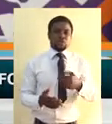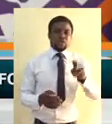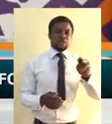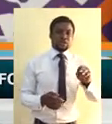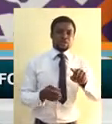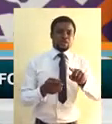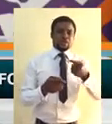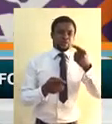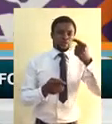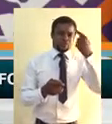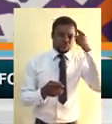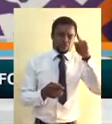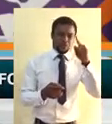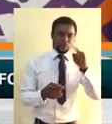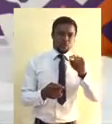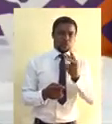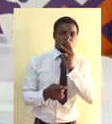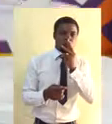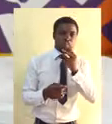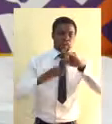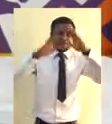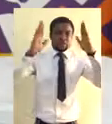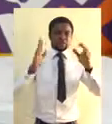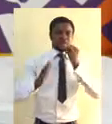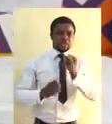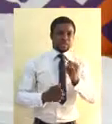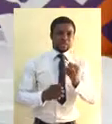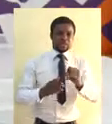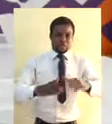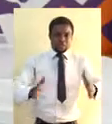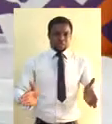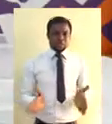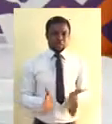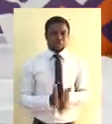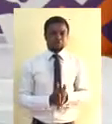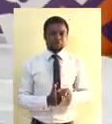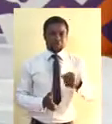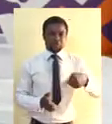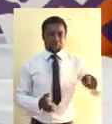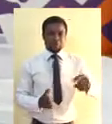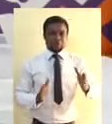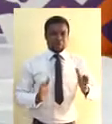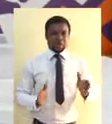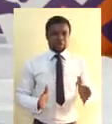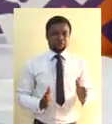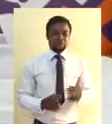water fountain experiments are a bowl, a marker,